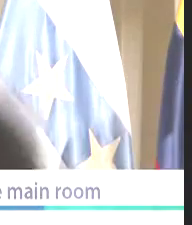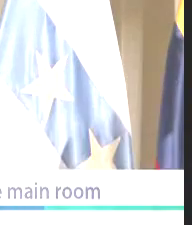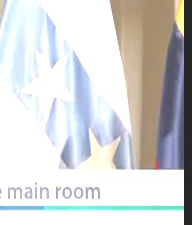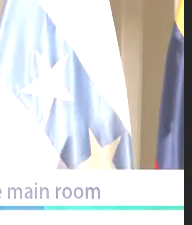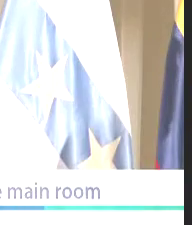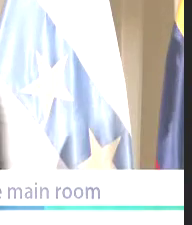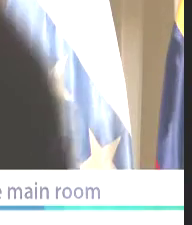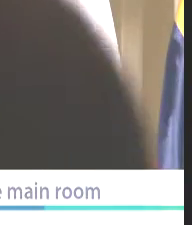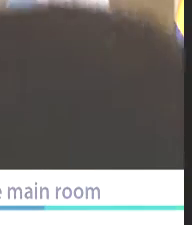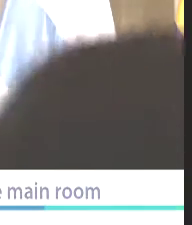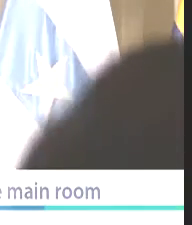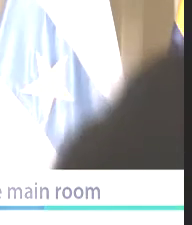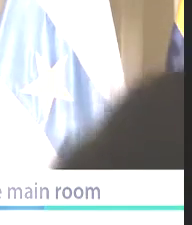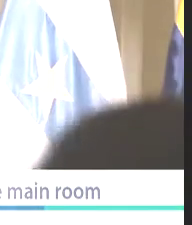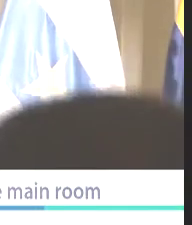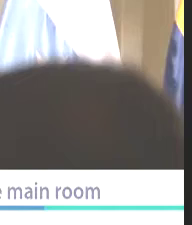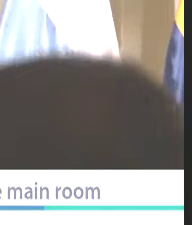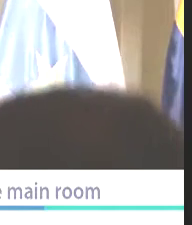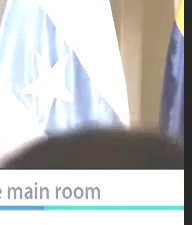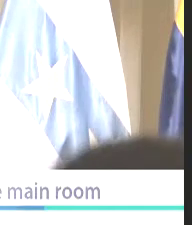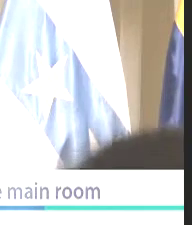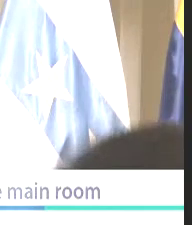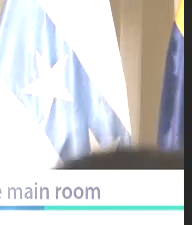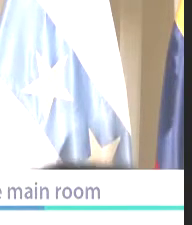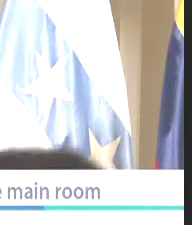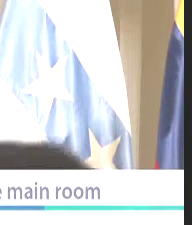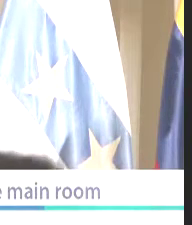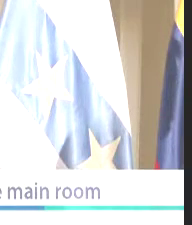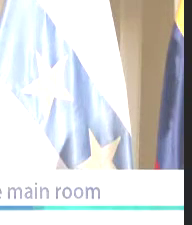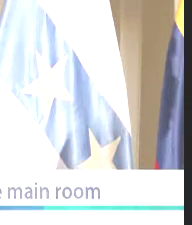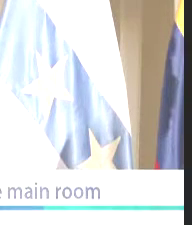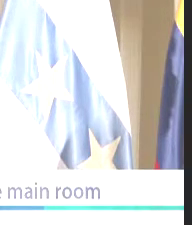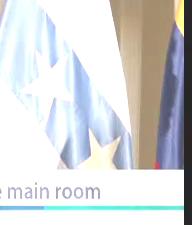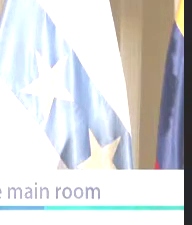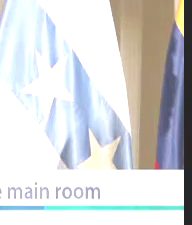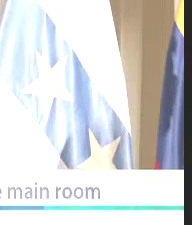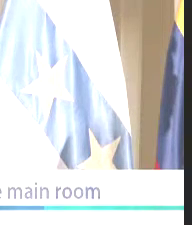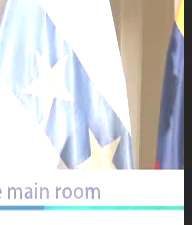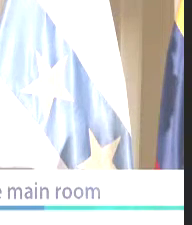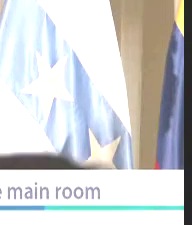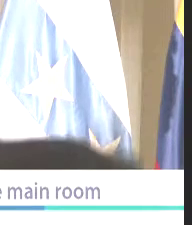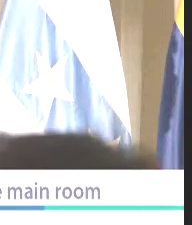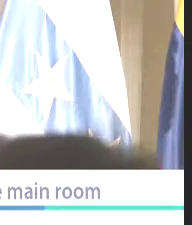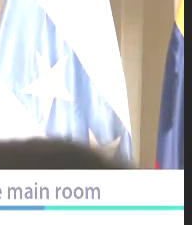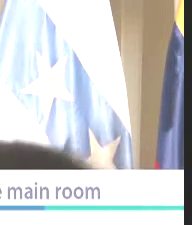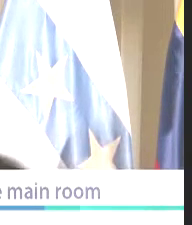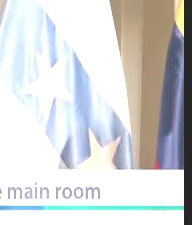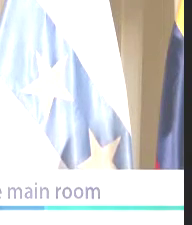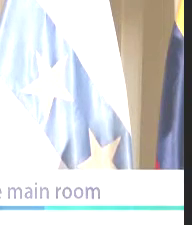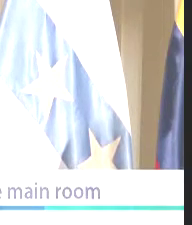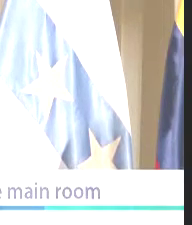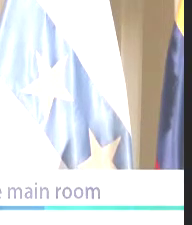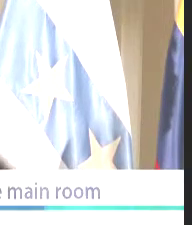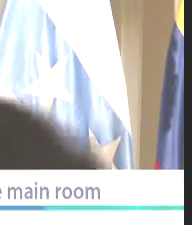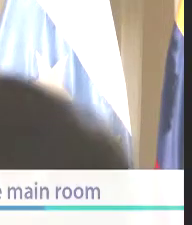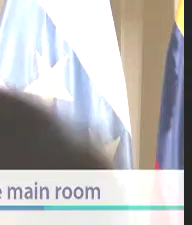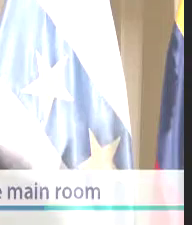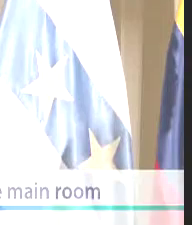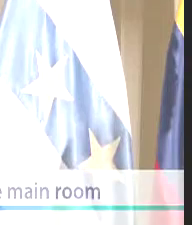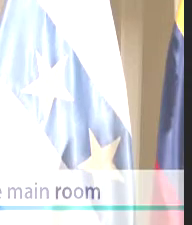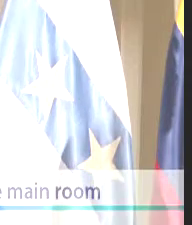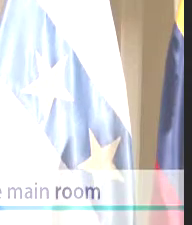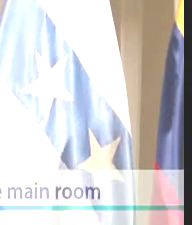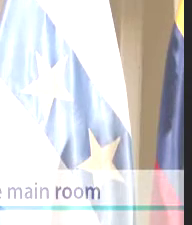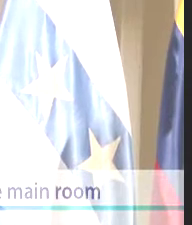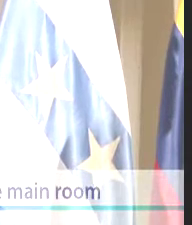presenting their ideas, experiences of their municipalities, and then we will open up